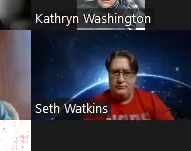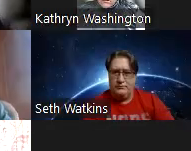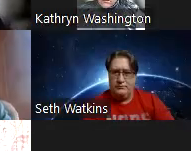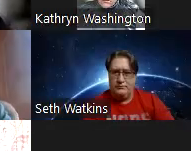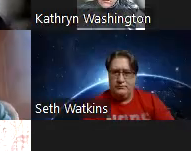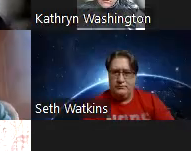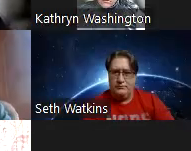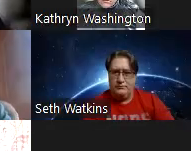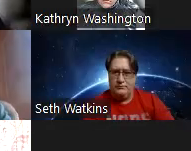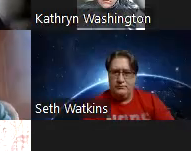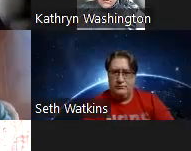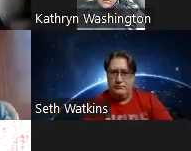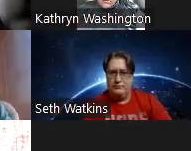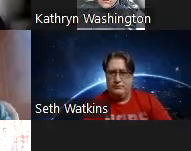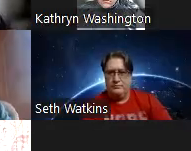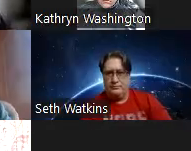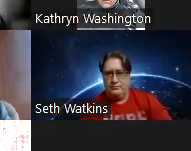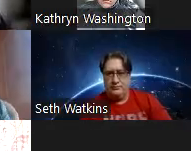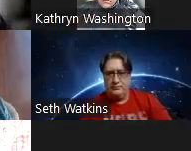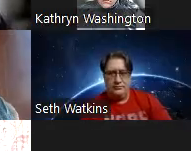I'll volunteer.